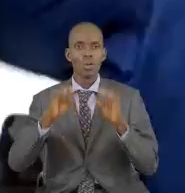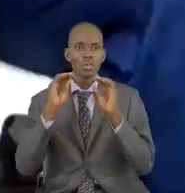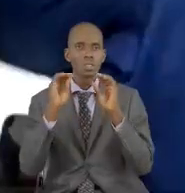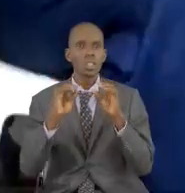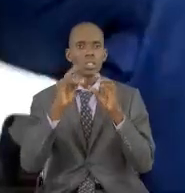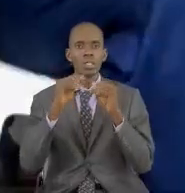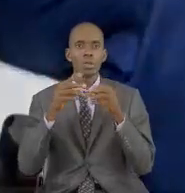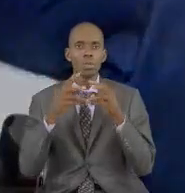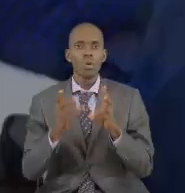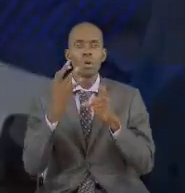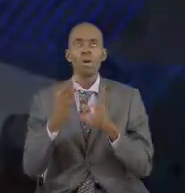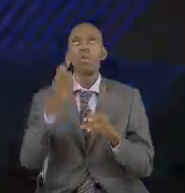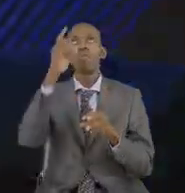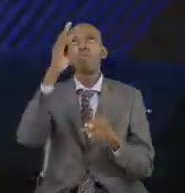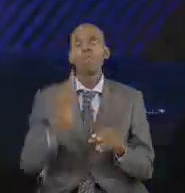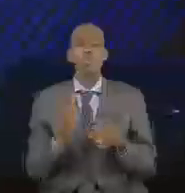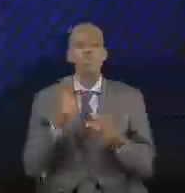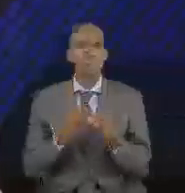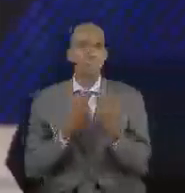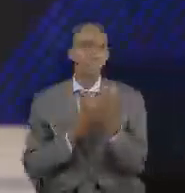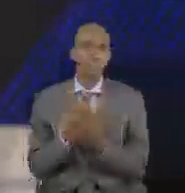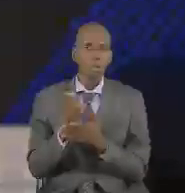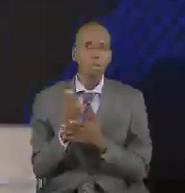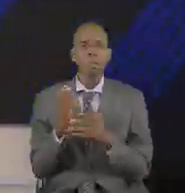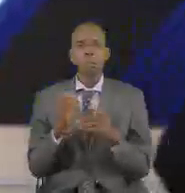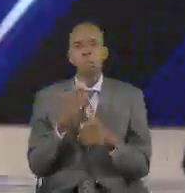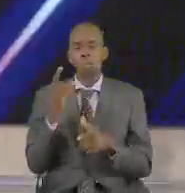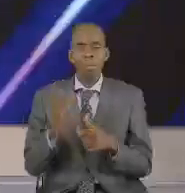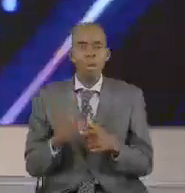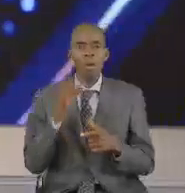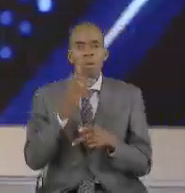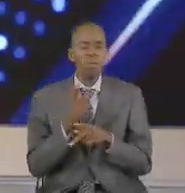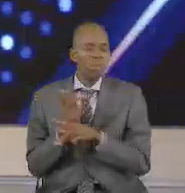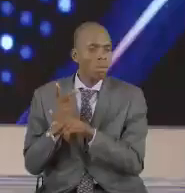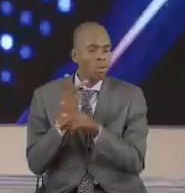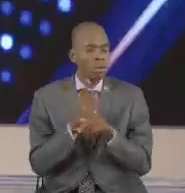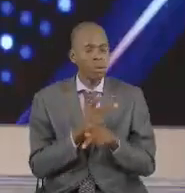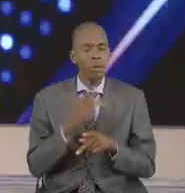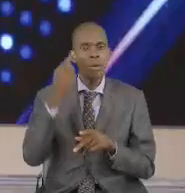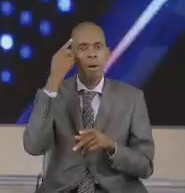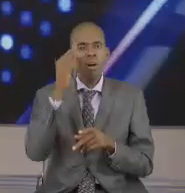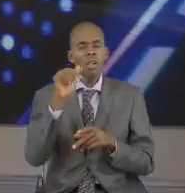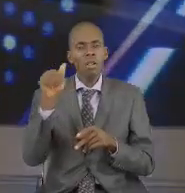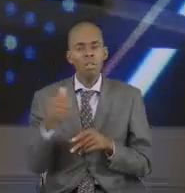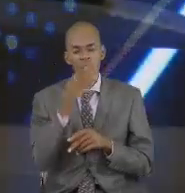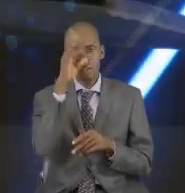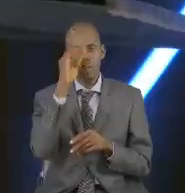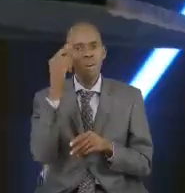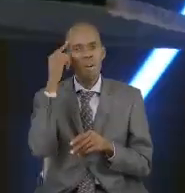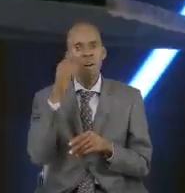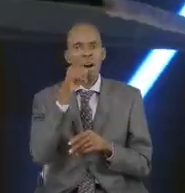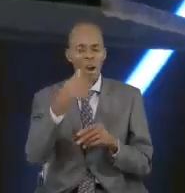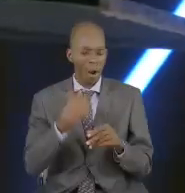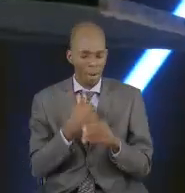in truth. Neither carest thou for any man, for thou